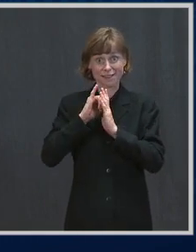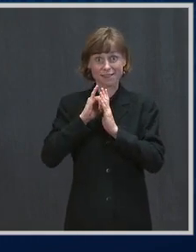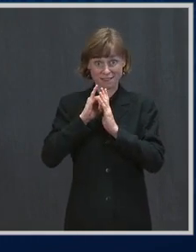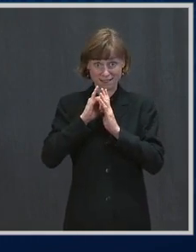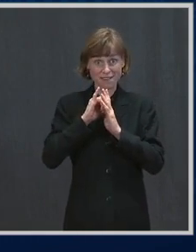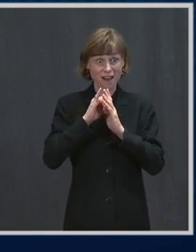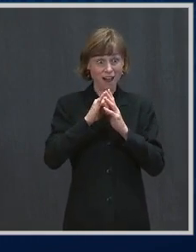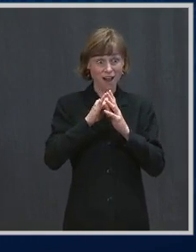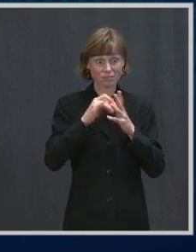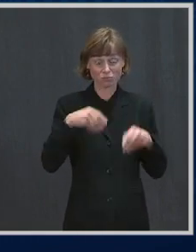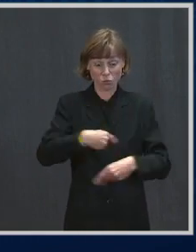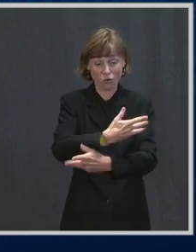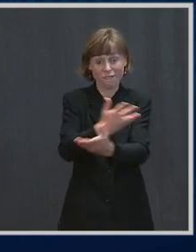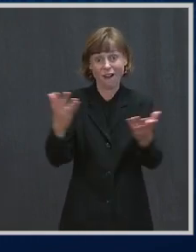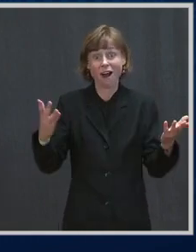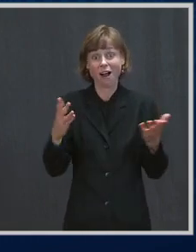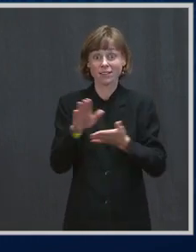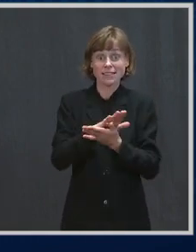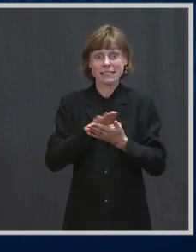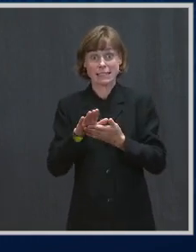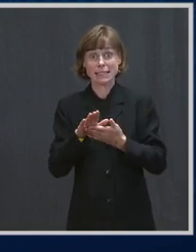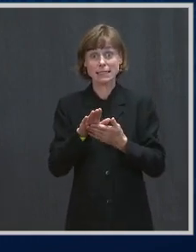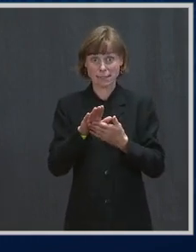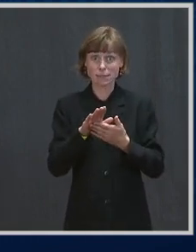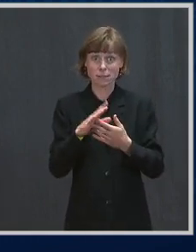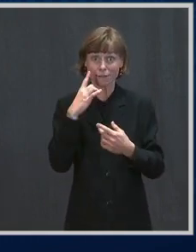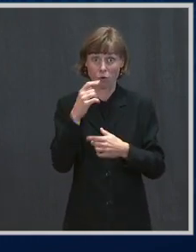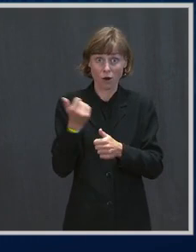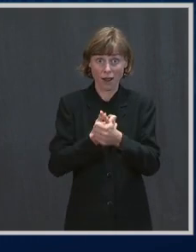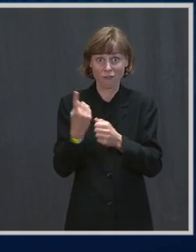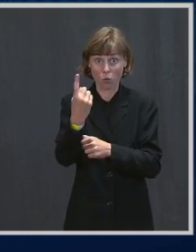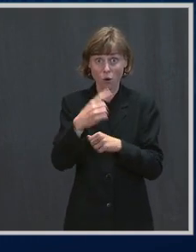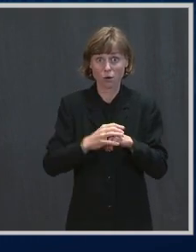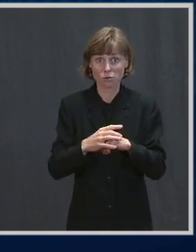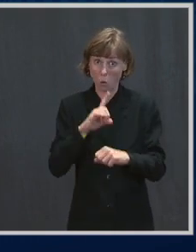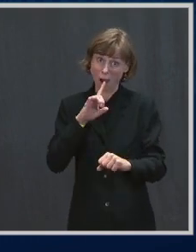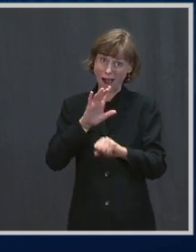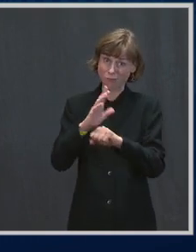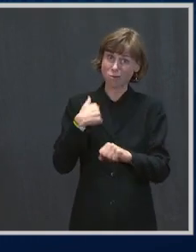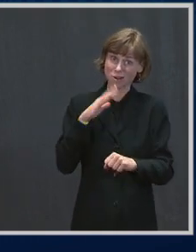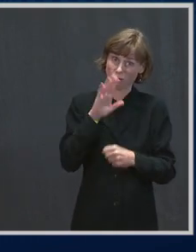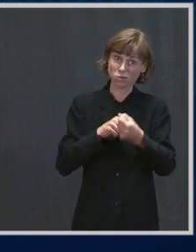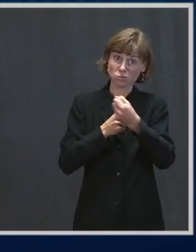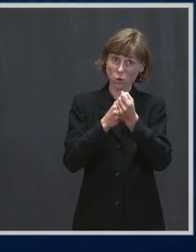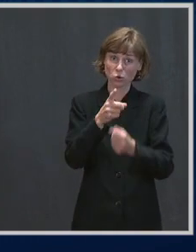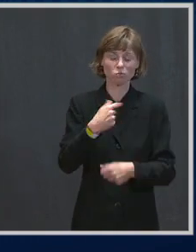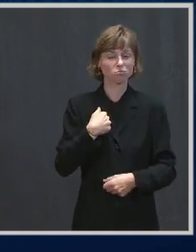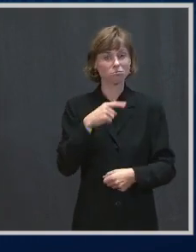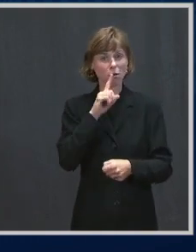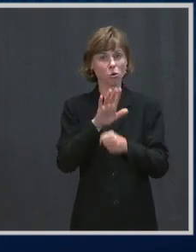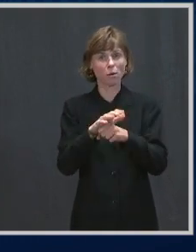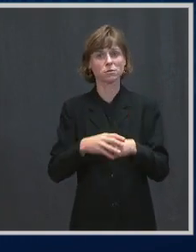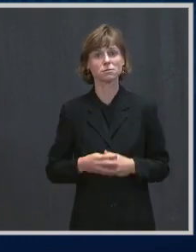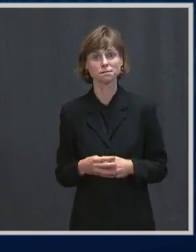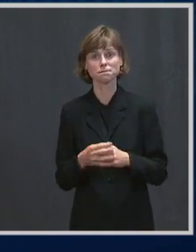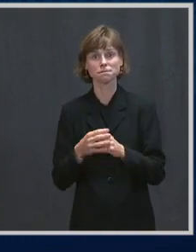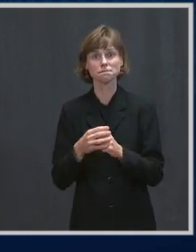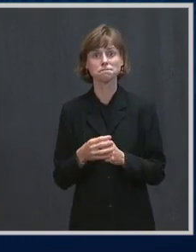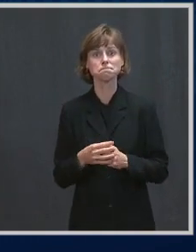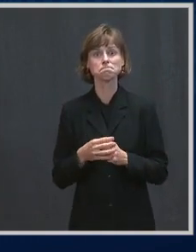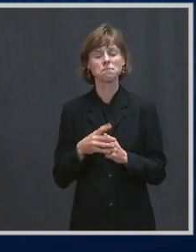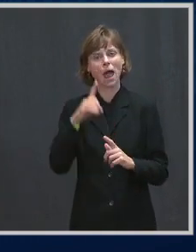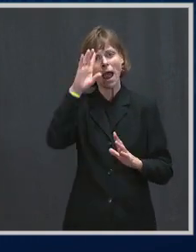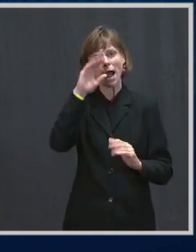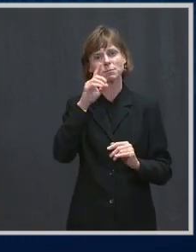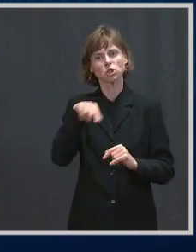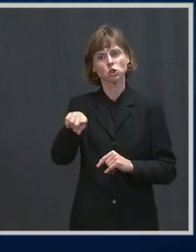decency. So I promise you I'm going to have your back. I promise you. And I expect